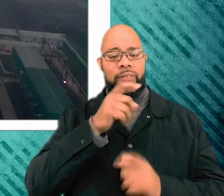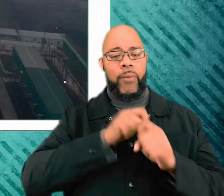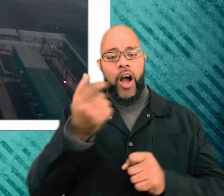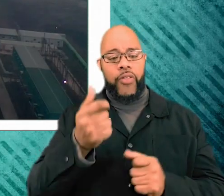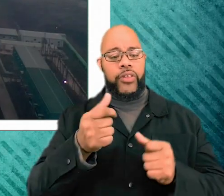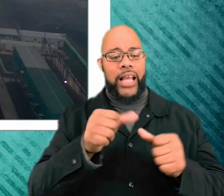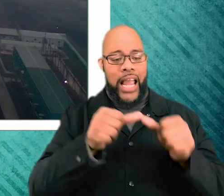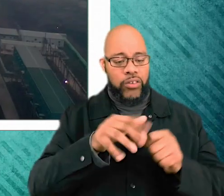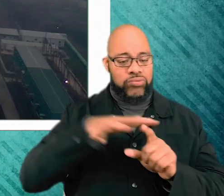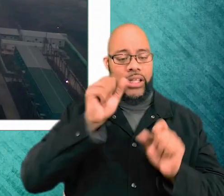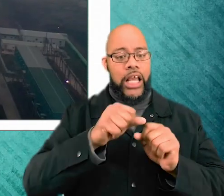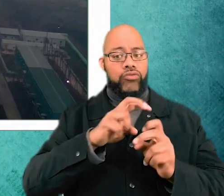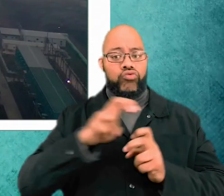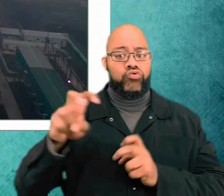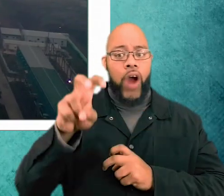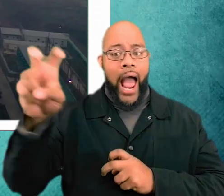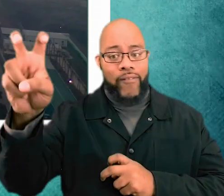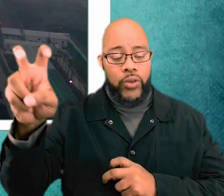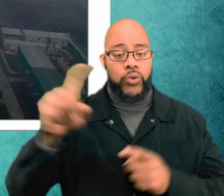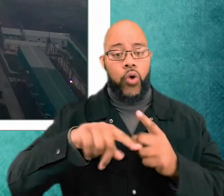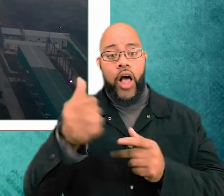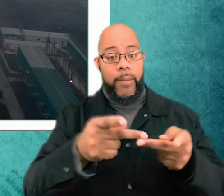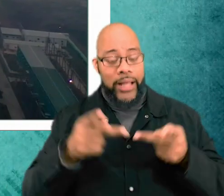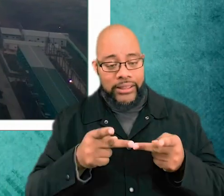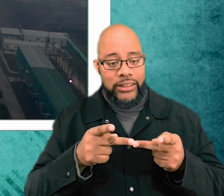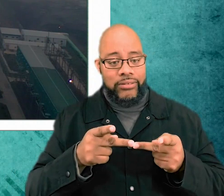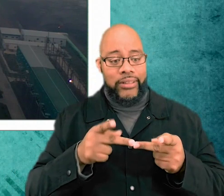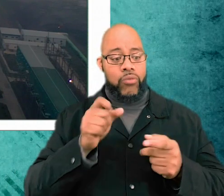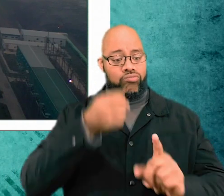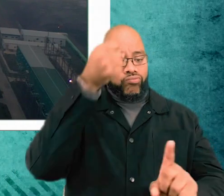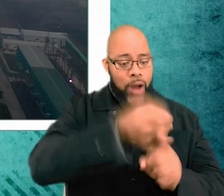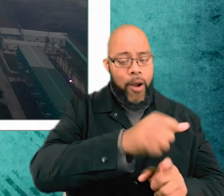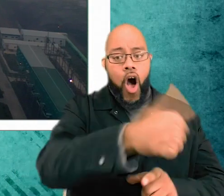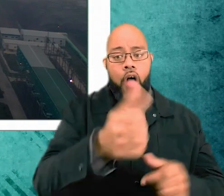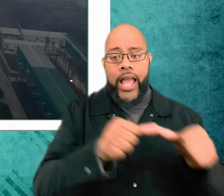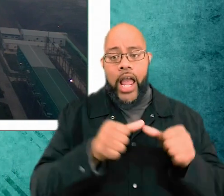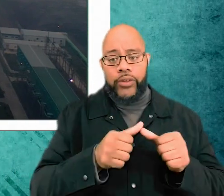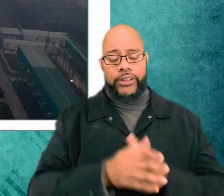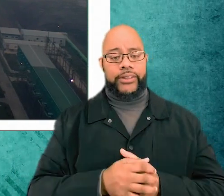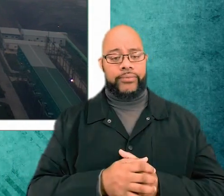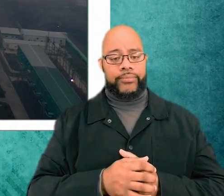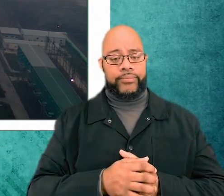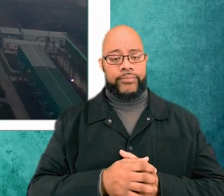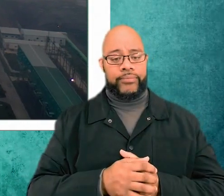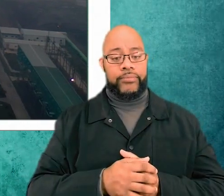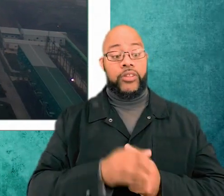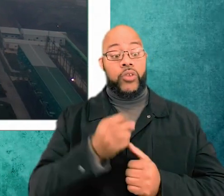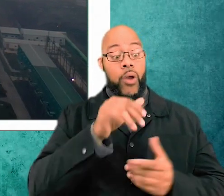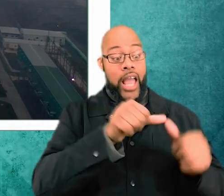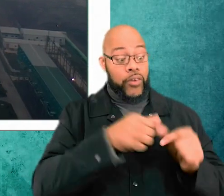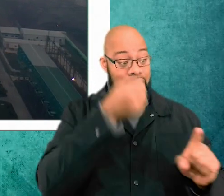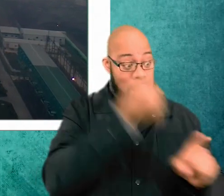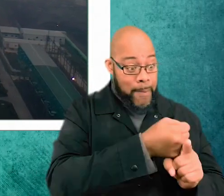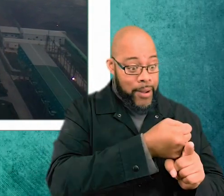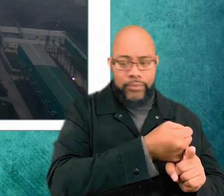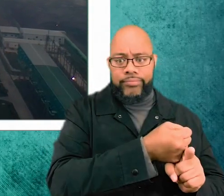stationary sources can also travel long distances through the air with deposition occurring outside of the source area. So the areas that end up